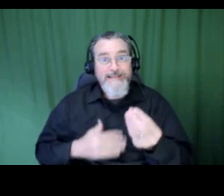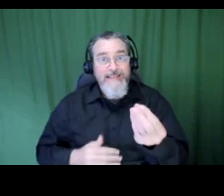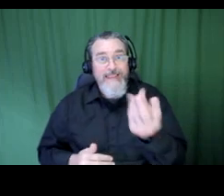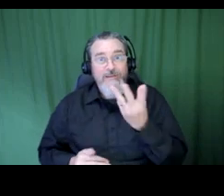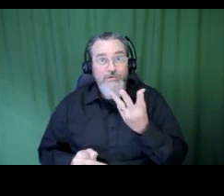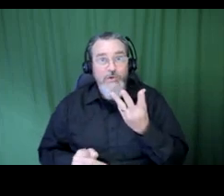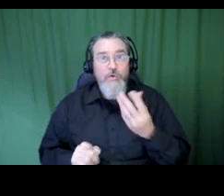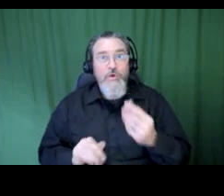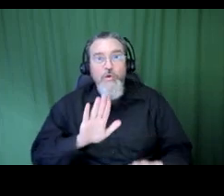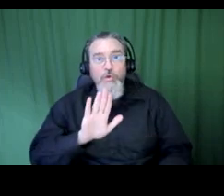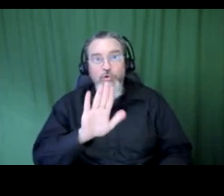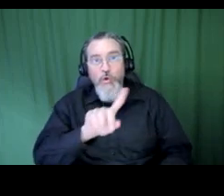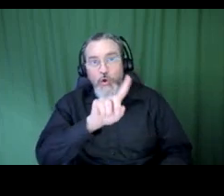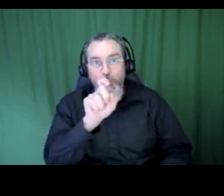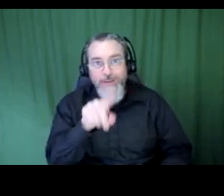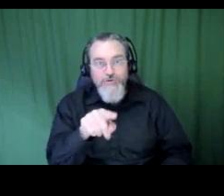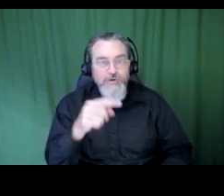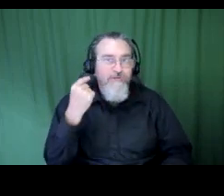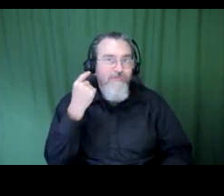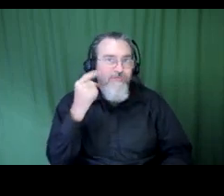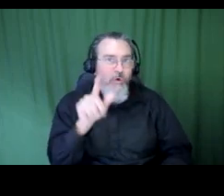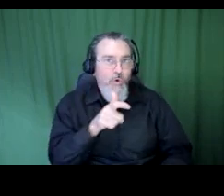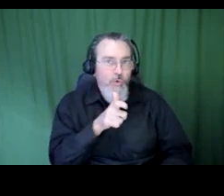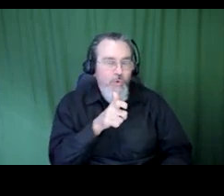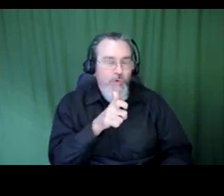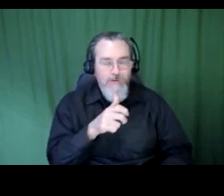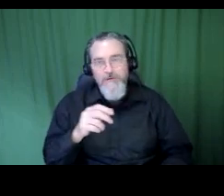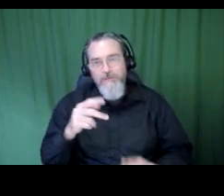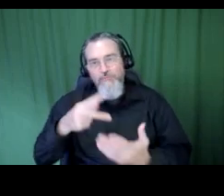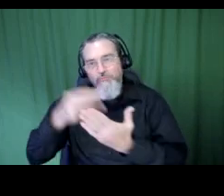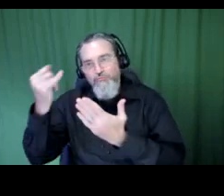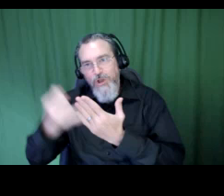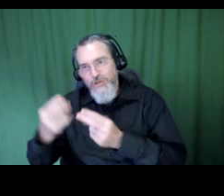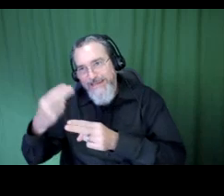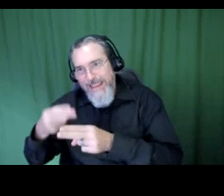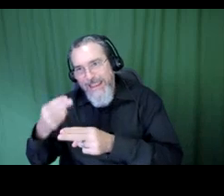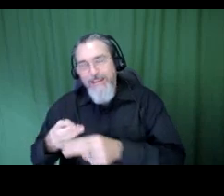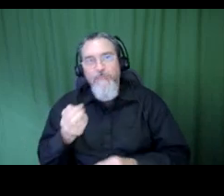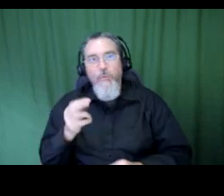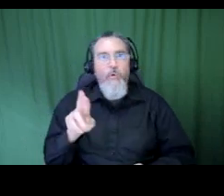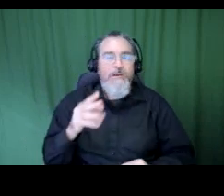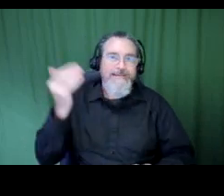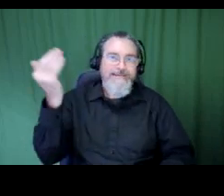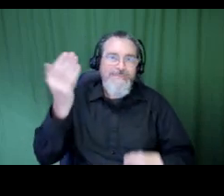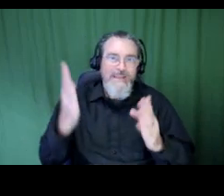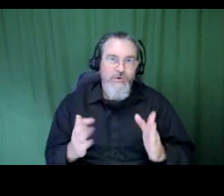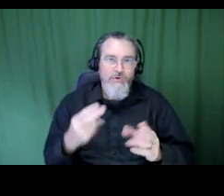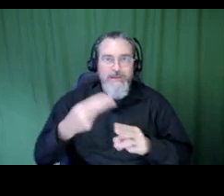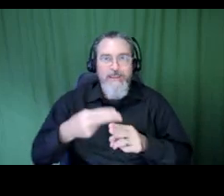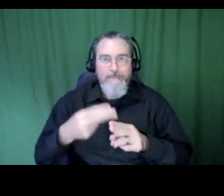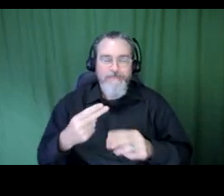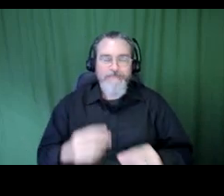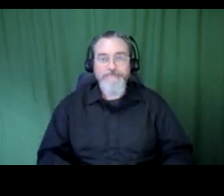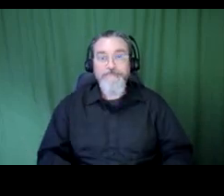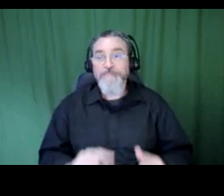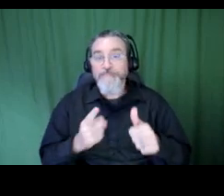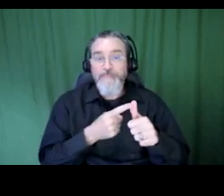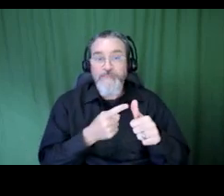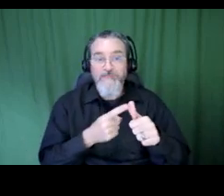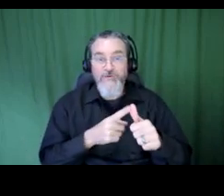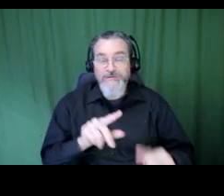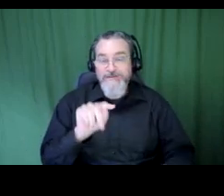your questions to. So leave the name of the project or the speaker, and that would be really great. Thank you. So first up, we have